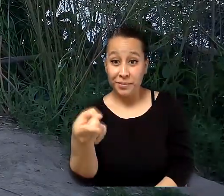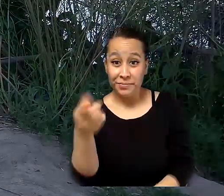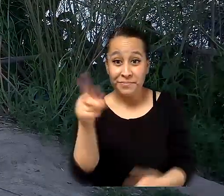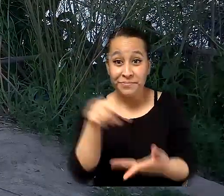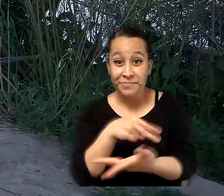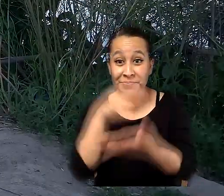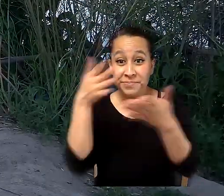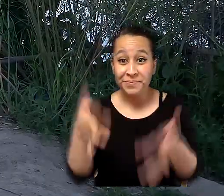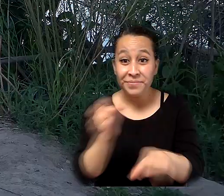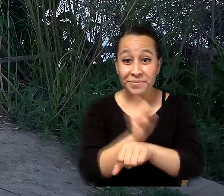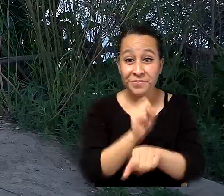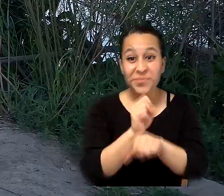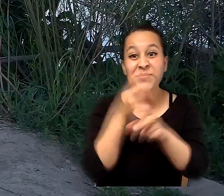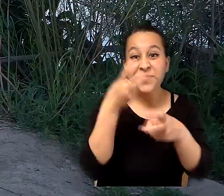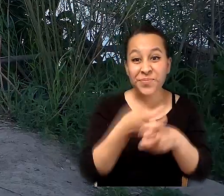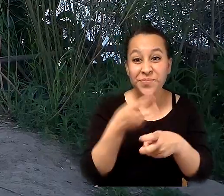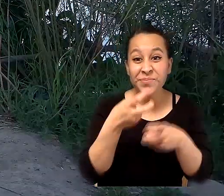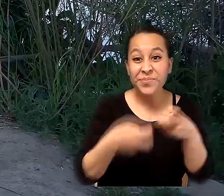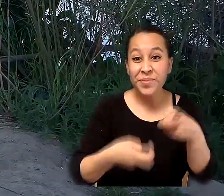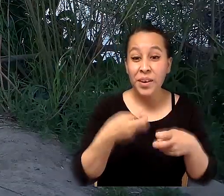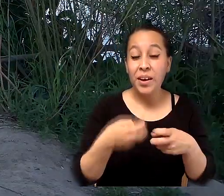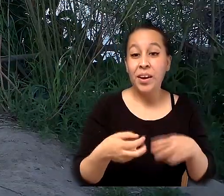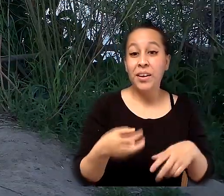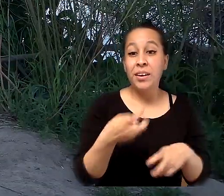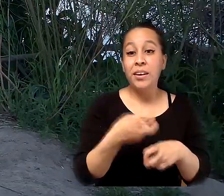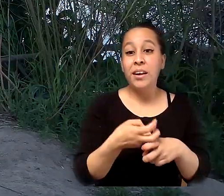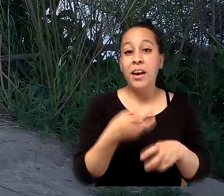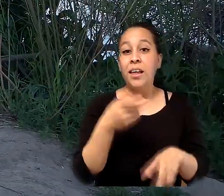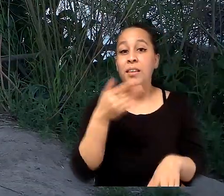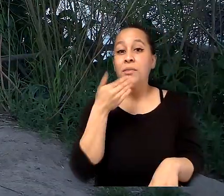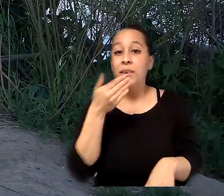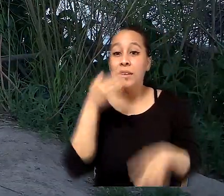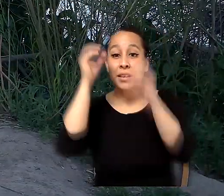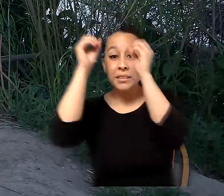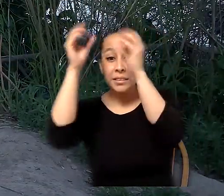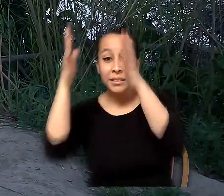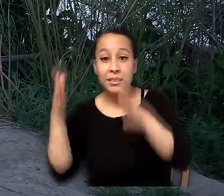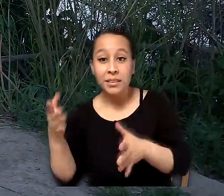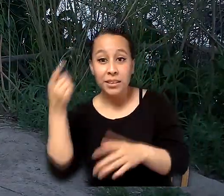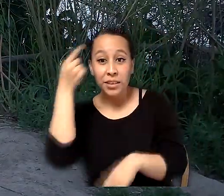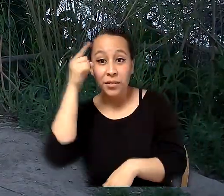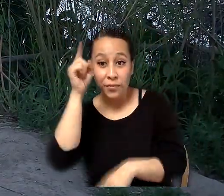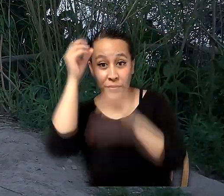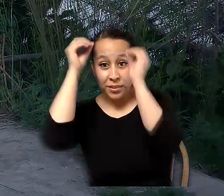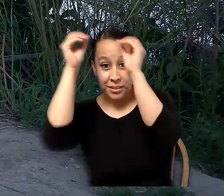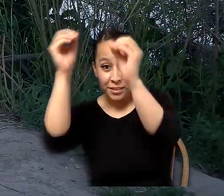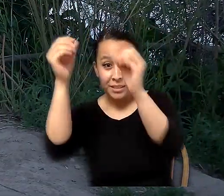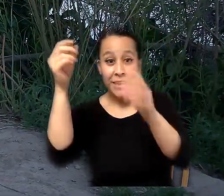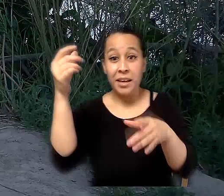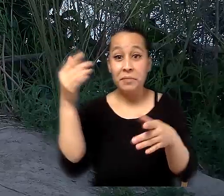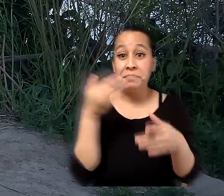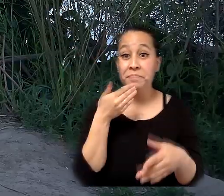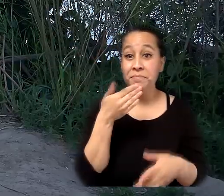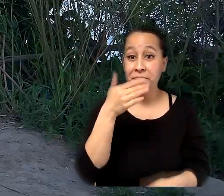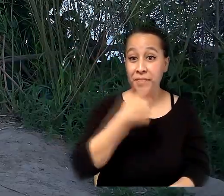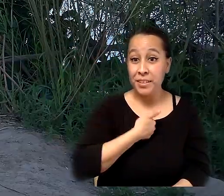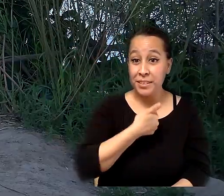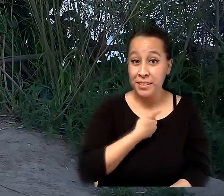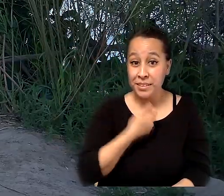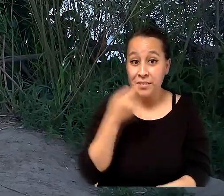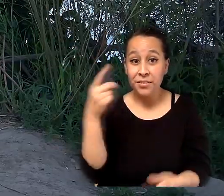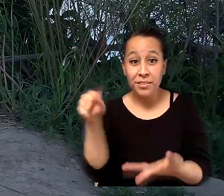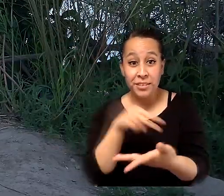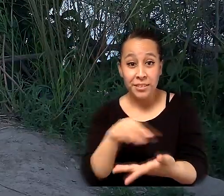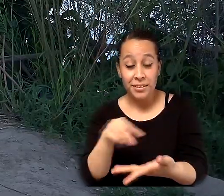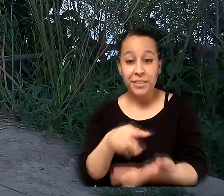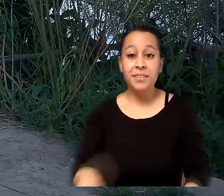hard. We thank the teachers for teaching you, and we thank ourselves for dancing. In Kids Excel, we love to